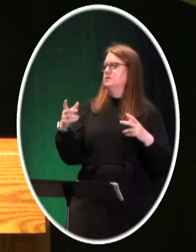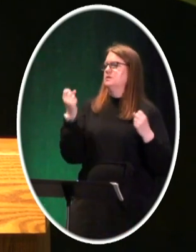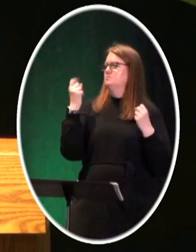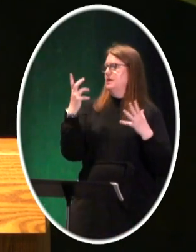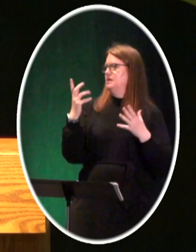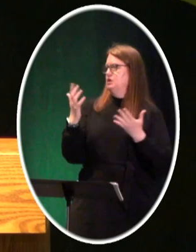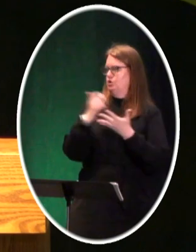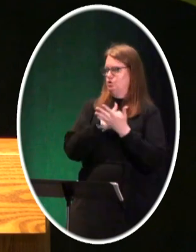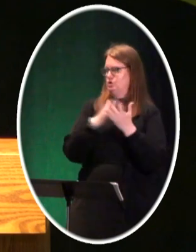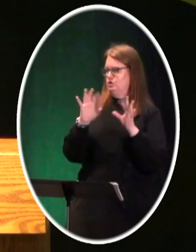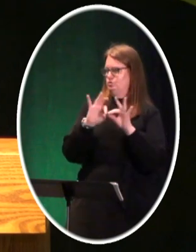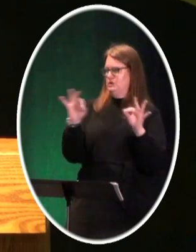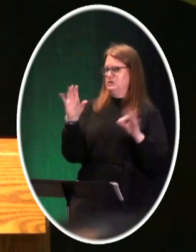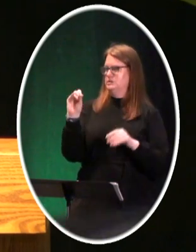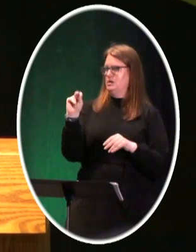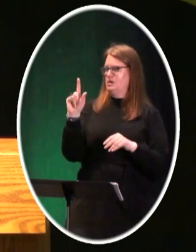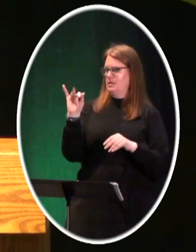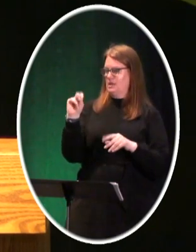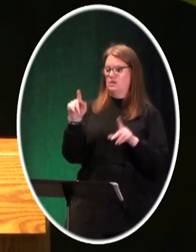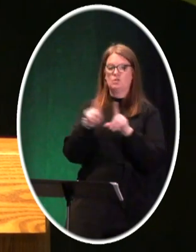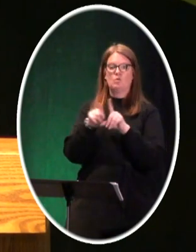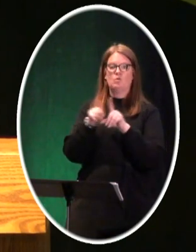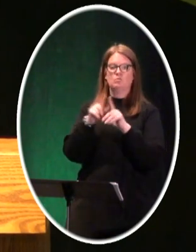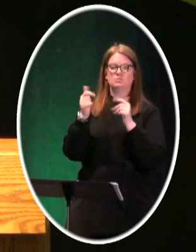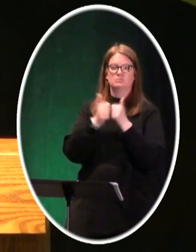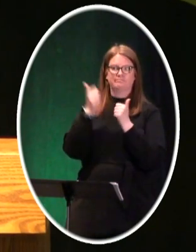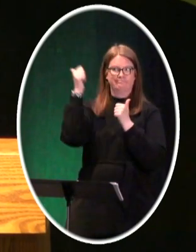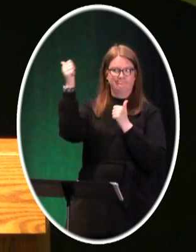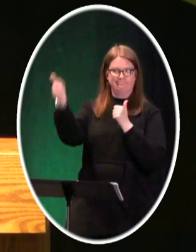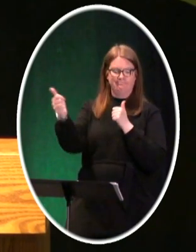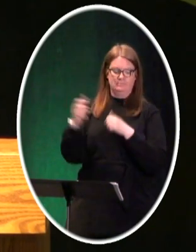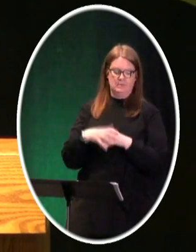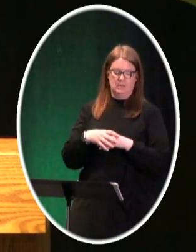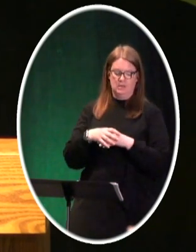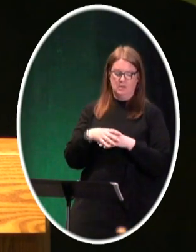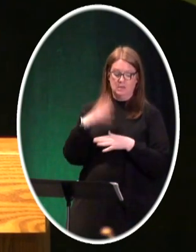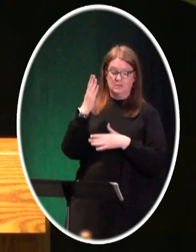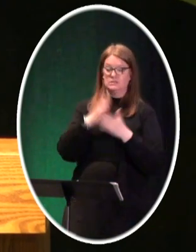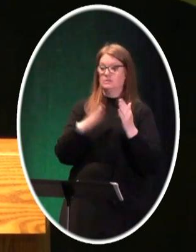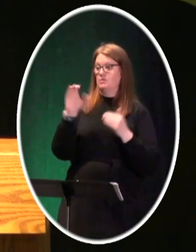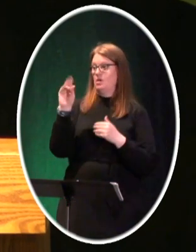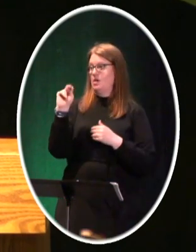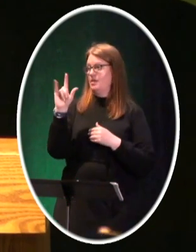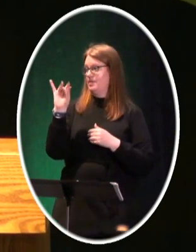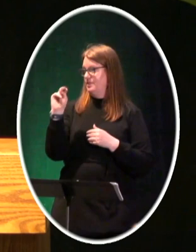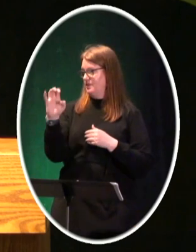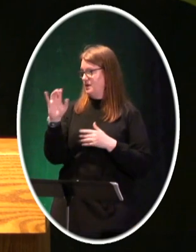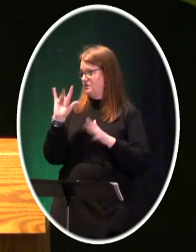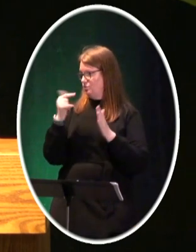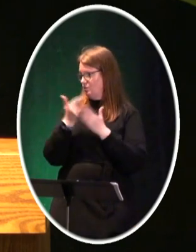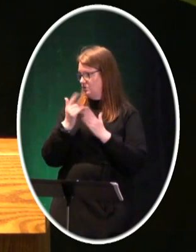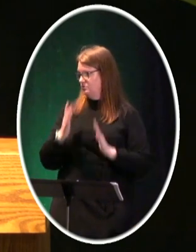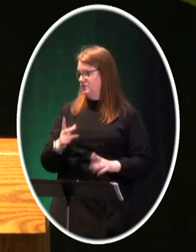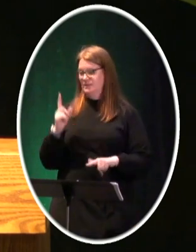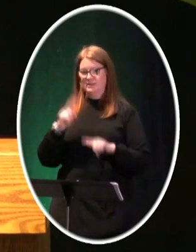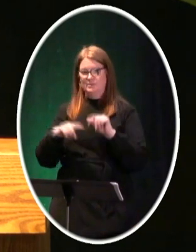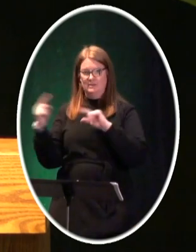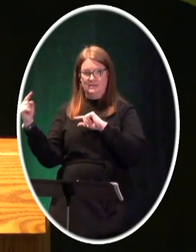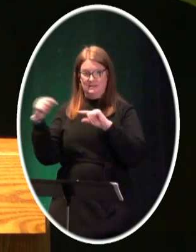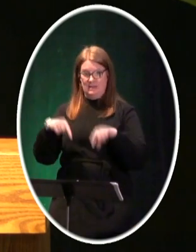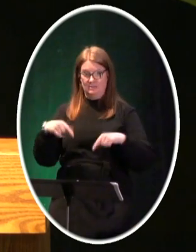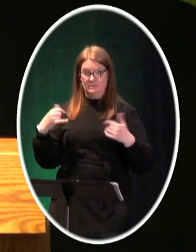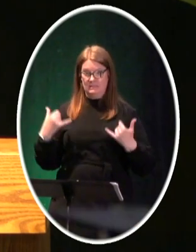online and at a distance. While some of our online graduates were unable to attend commencement